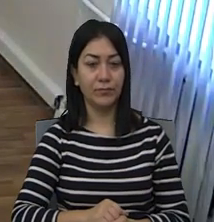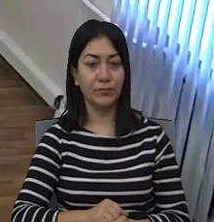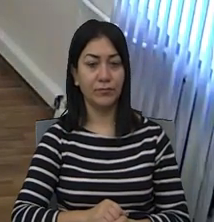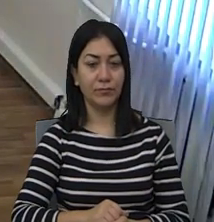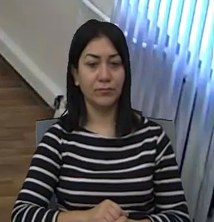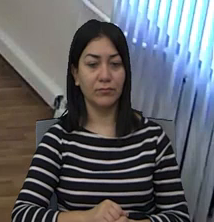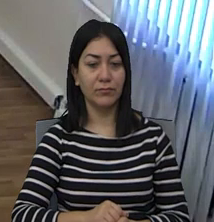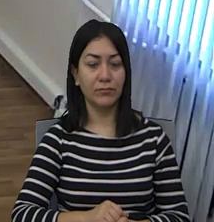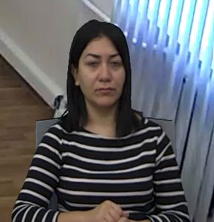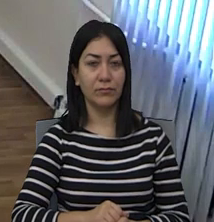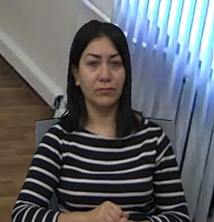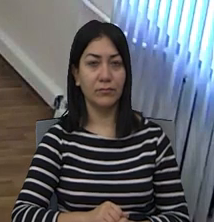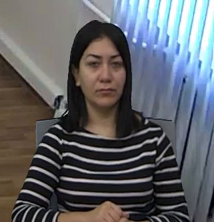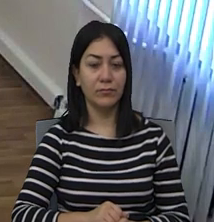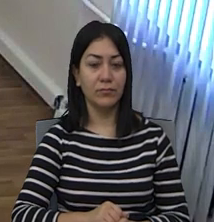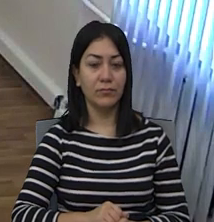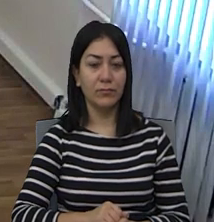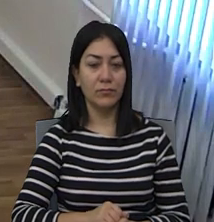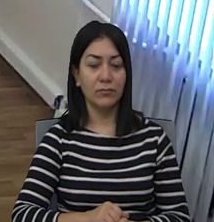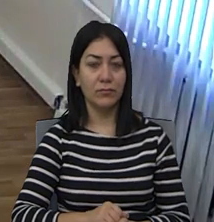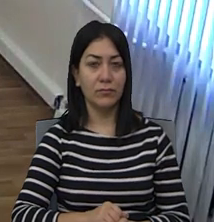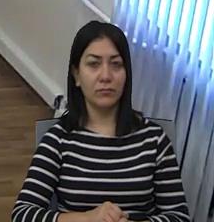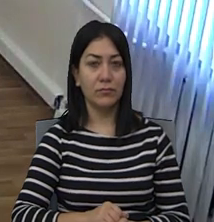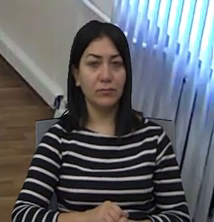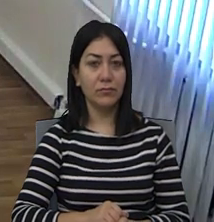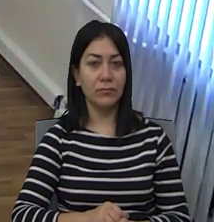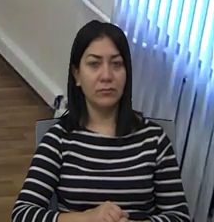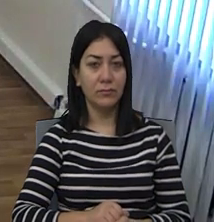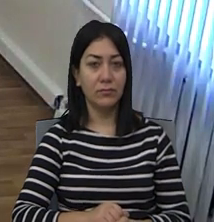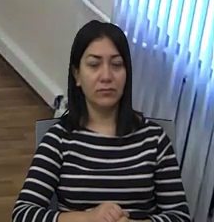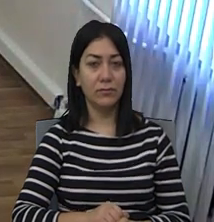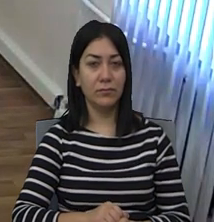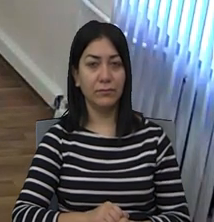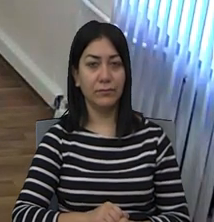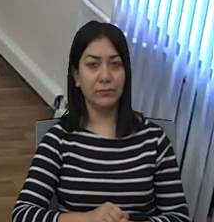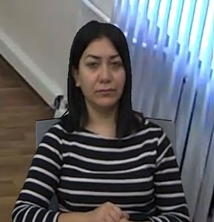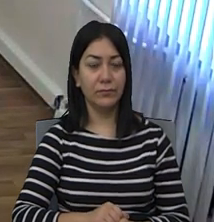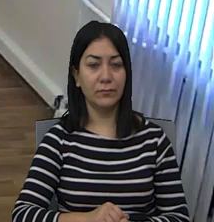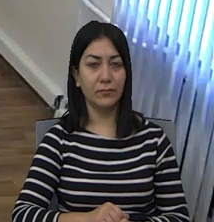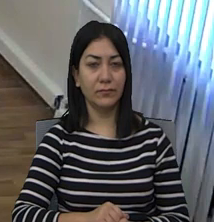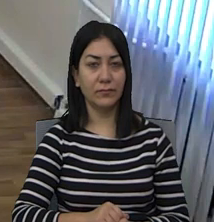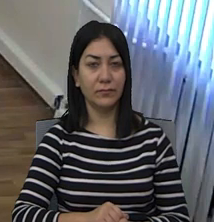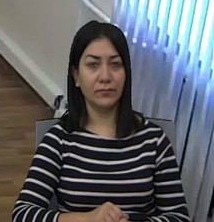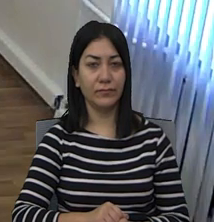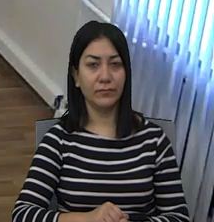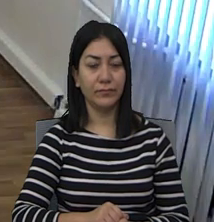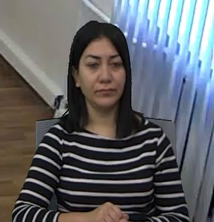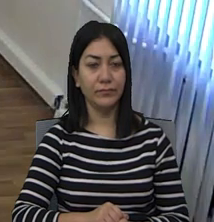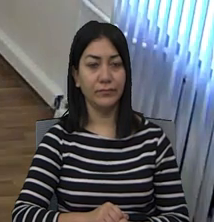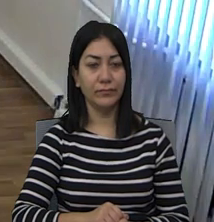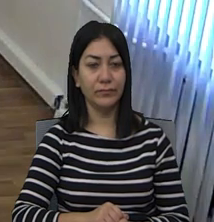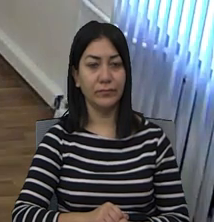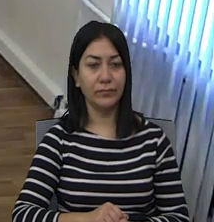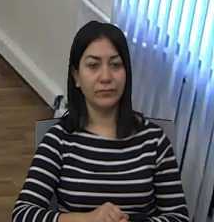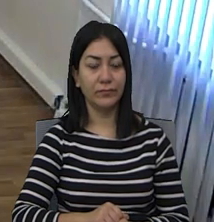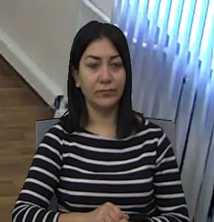and this is rather a comment than a question. I would like to state that thanks this to this project, he hopes that you